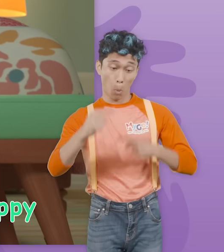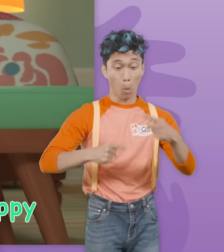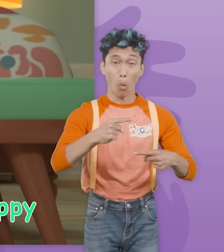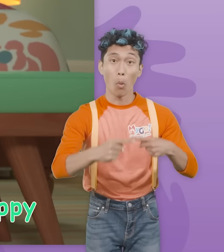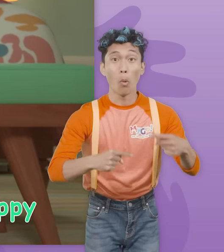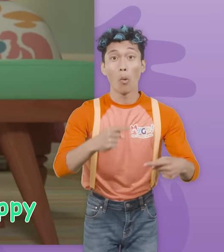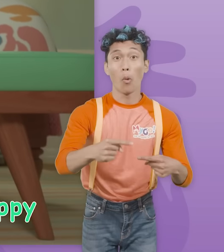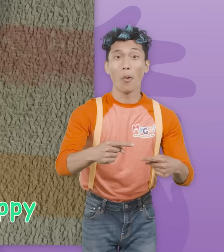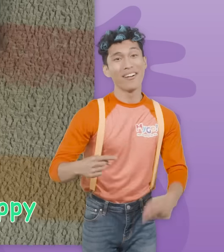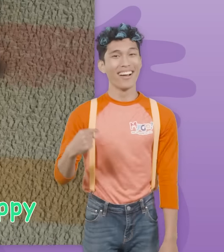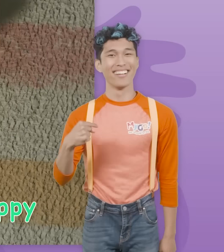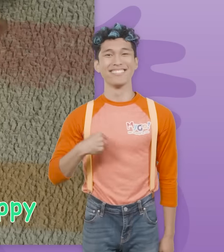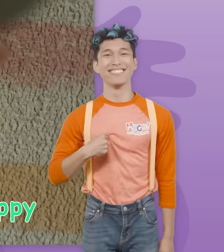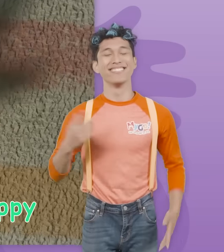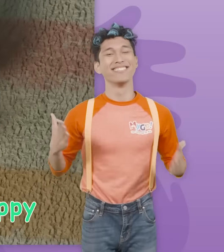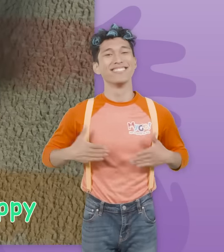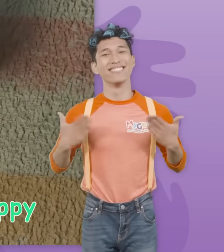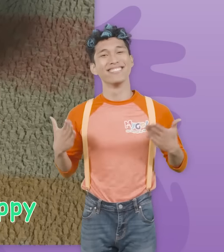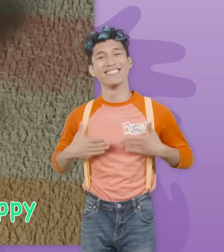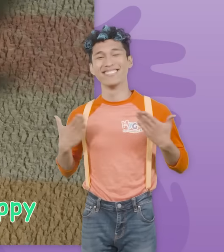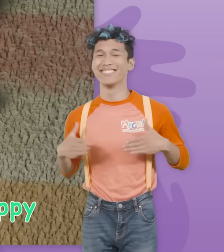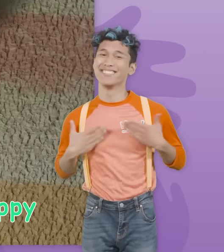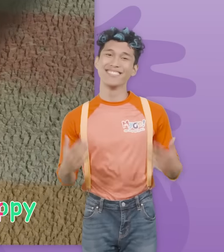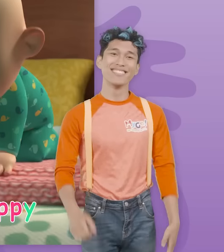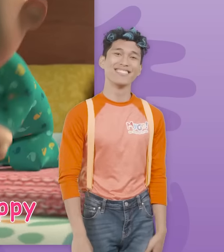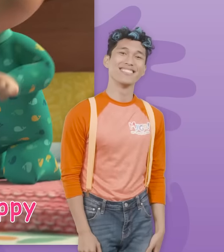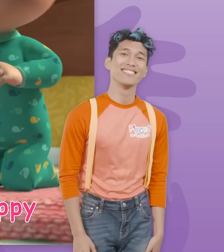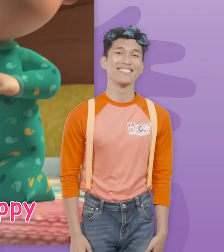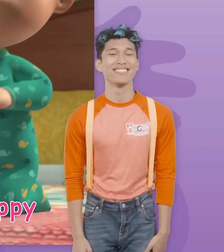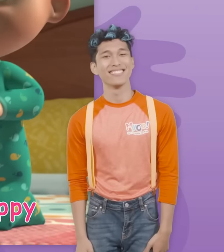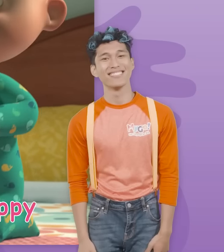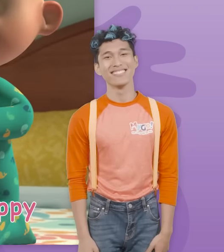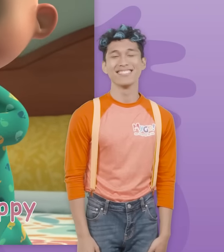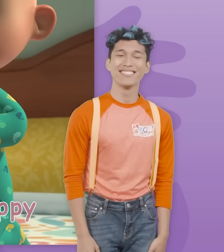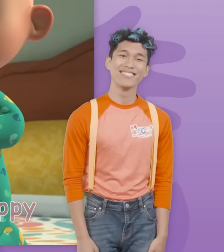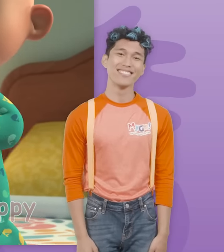rolls around It makes me happy